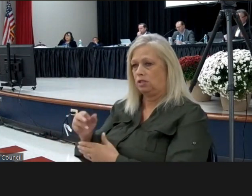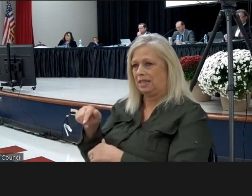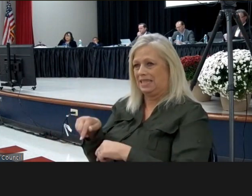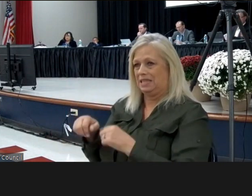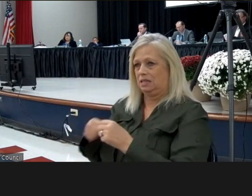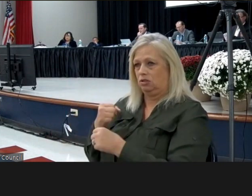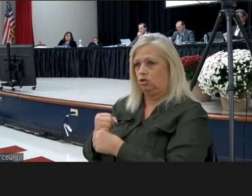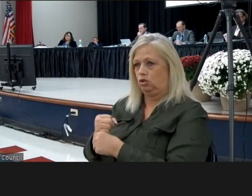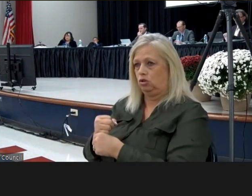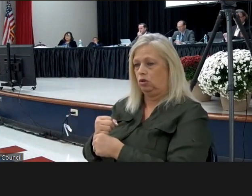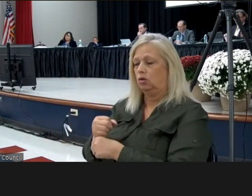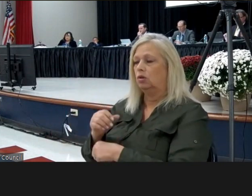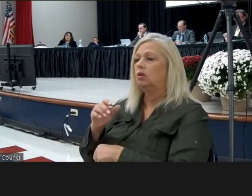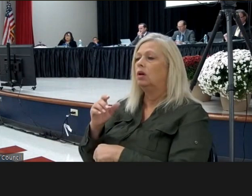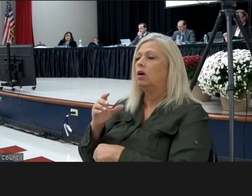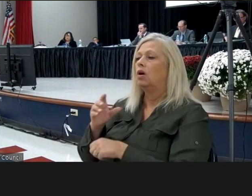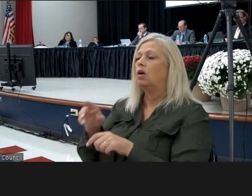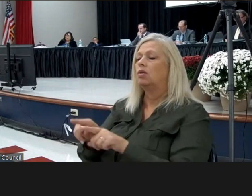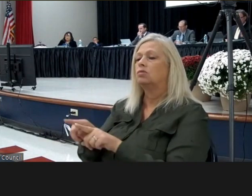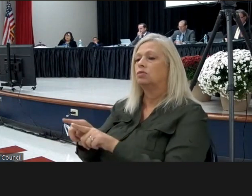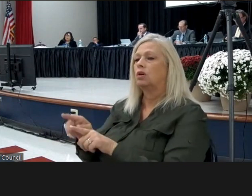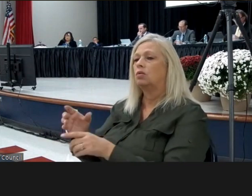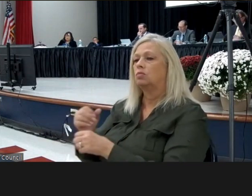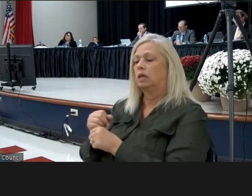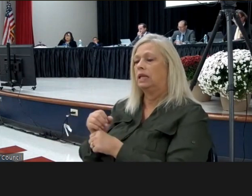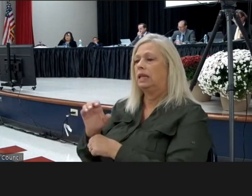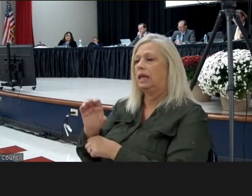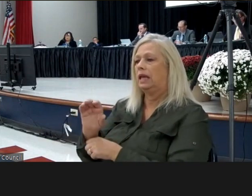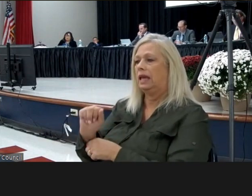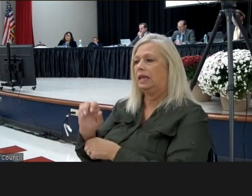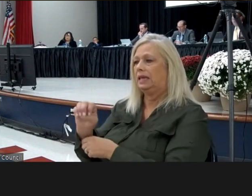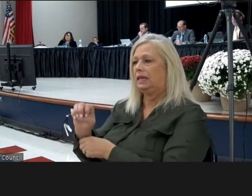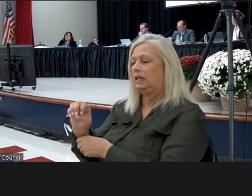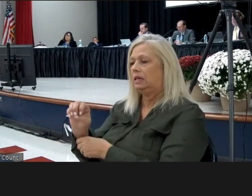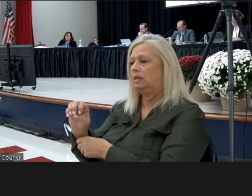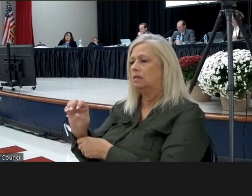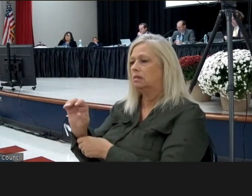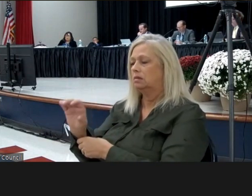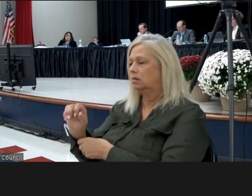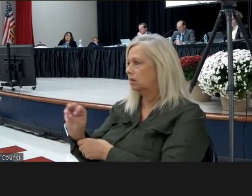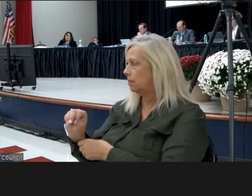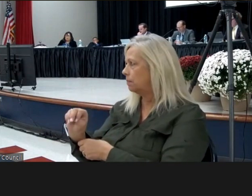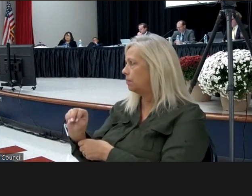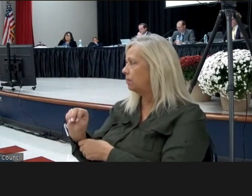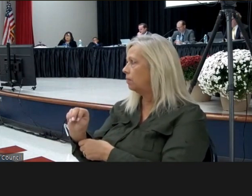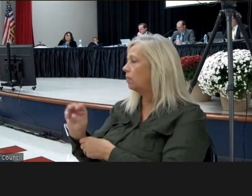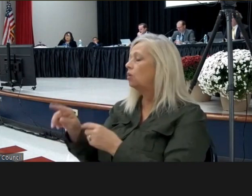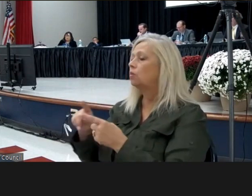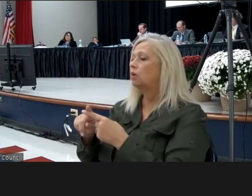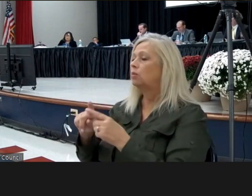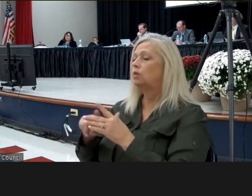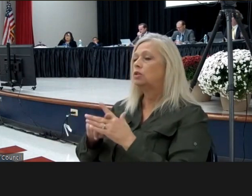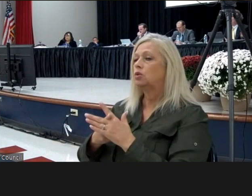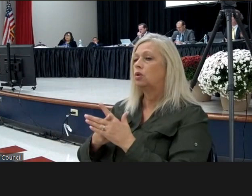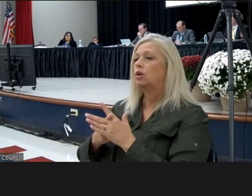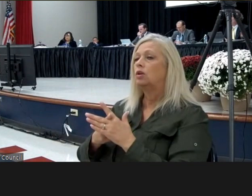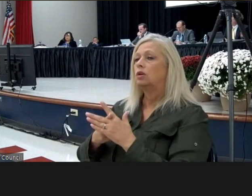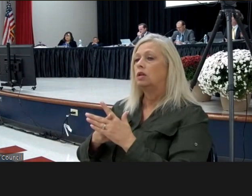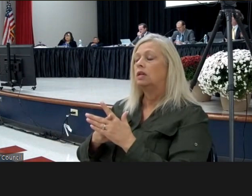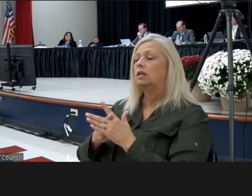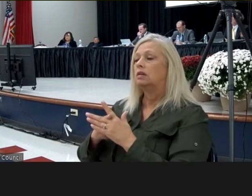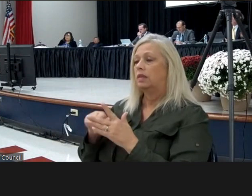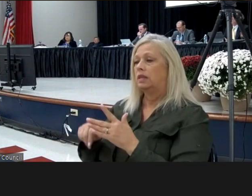retained AECom that same day back in December that I talked about earlier. When we started this project off, we retained AECom